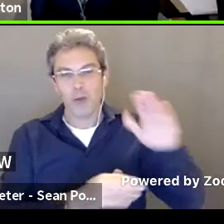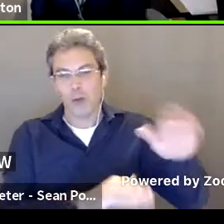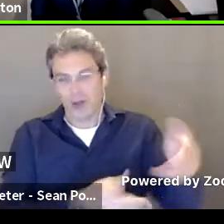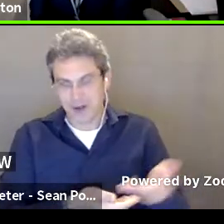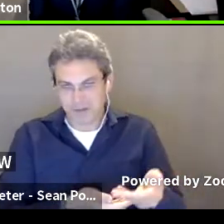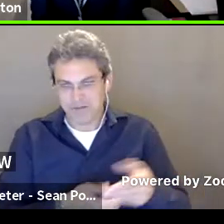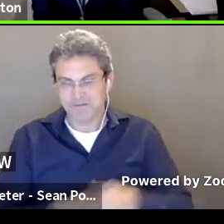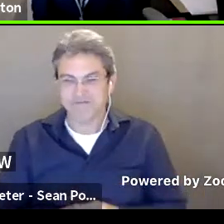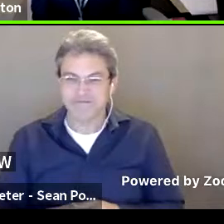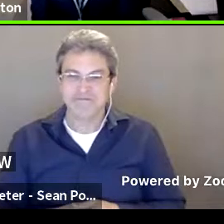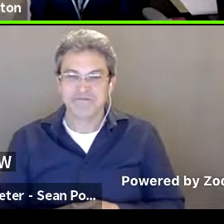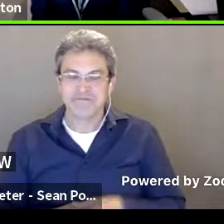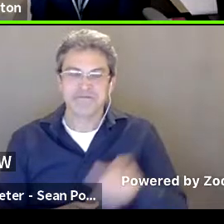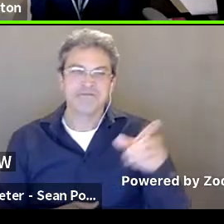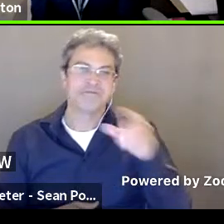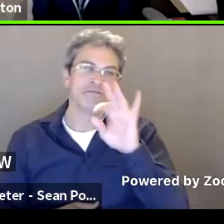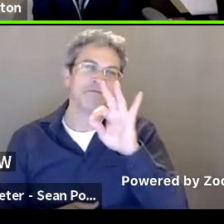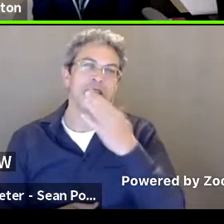Thank you.